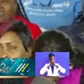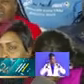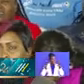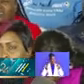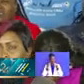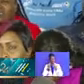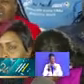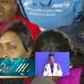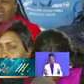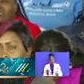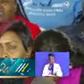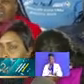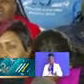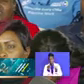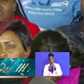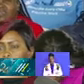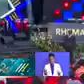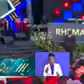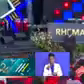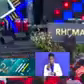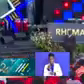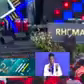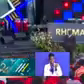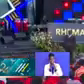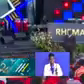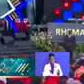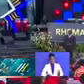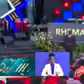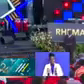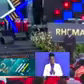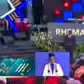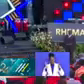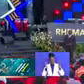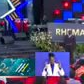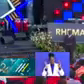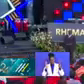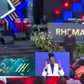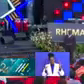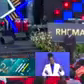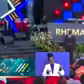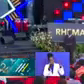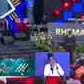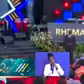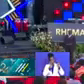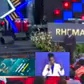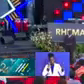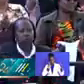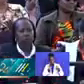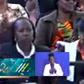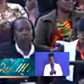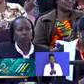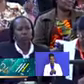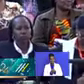alar and that alar is Jesus Christ somebody clap your hand and give him all the